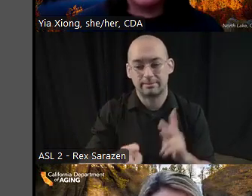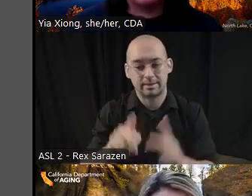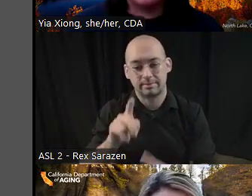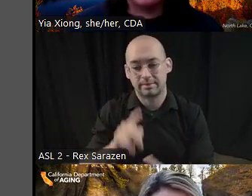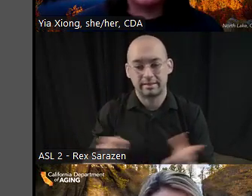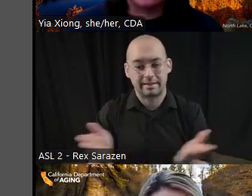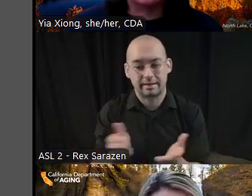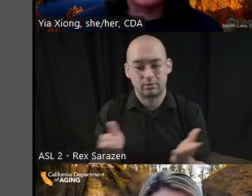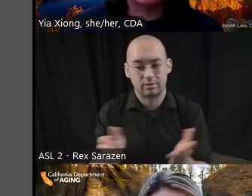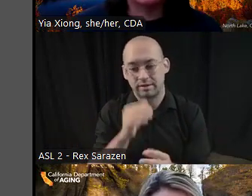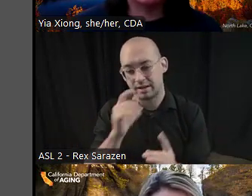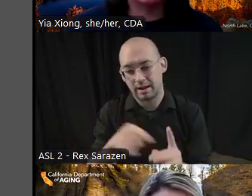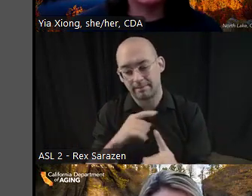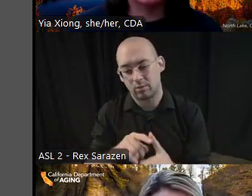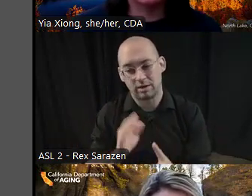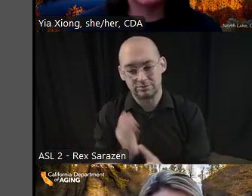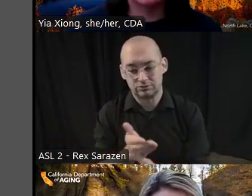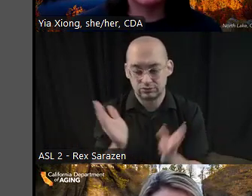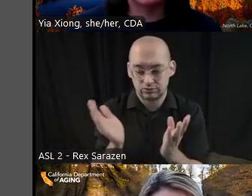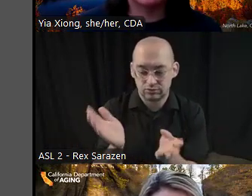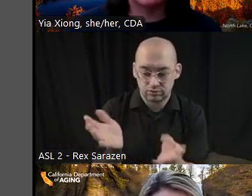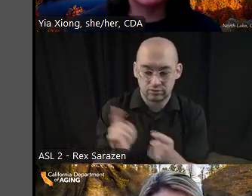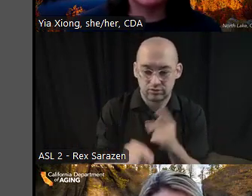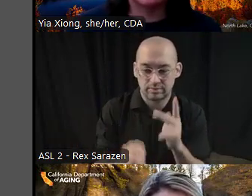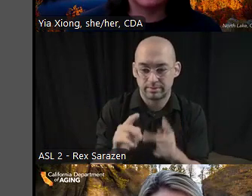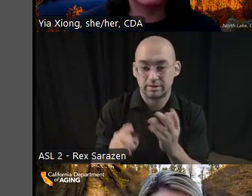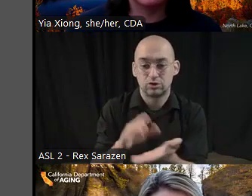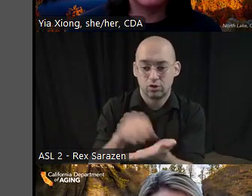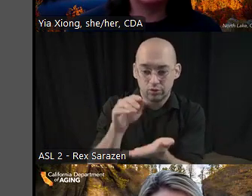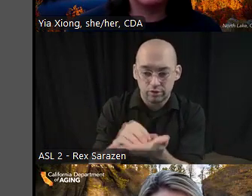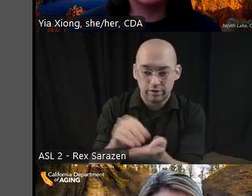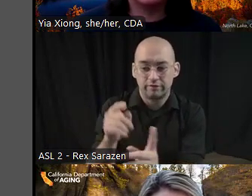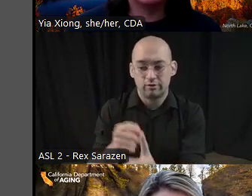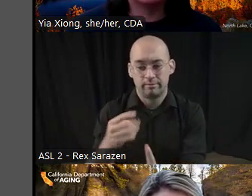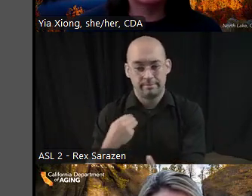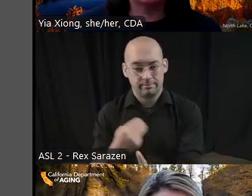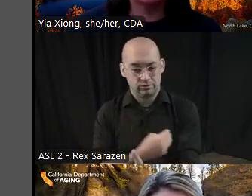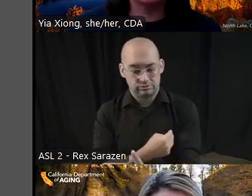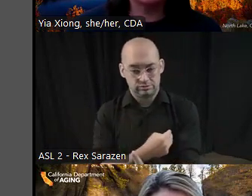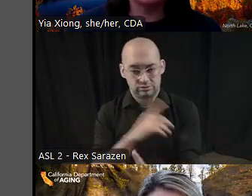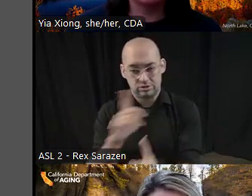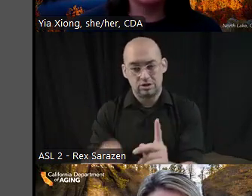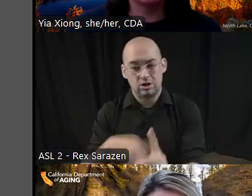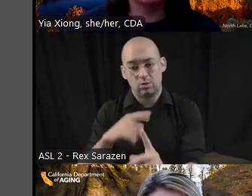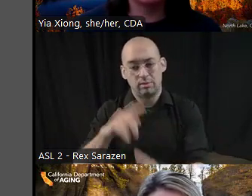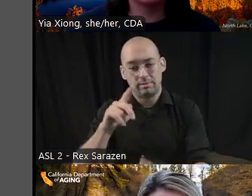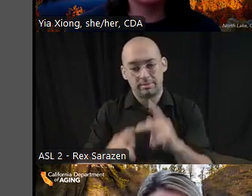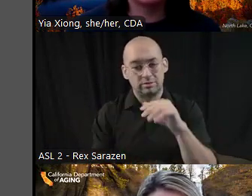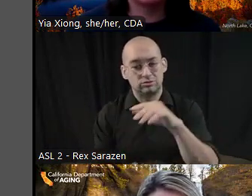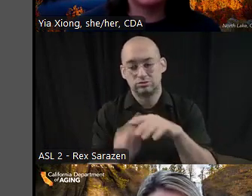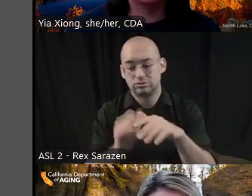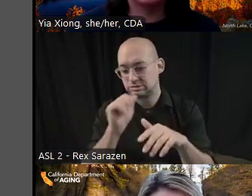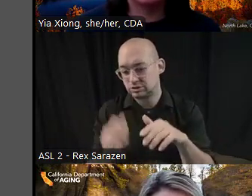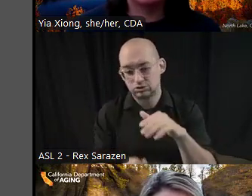talking to people. It's about us really learning from the members, and that when people don't show up, we miss an